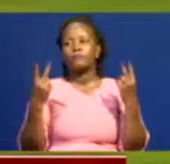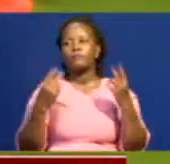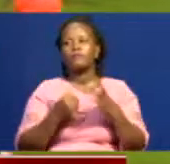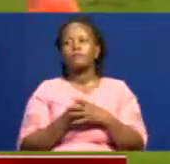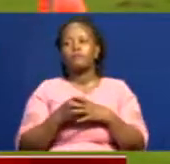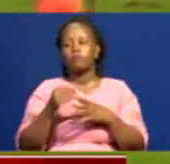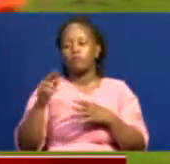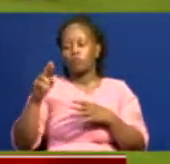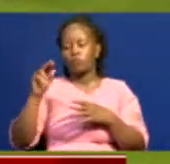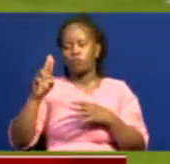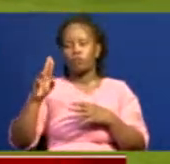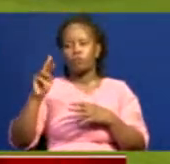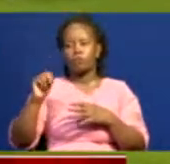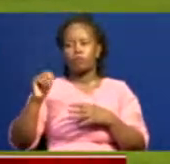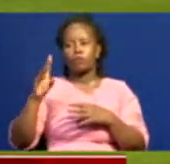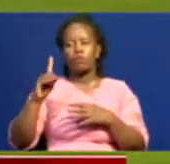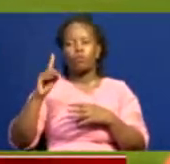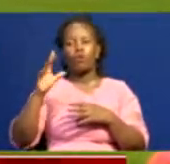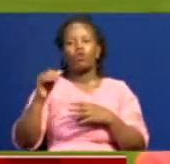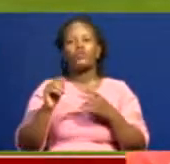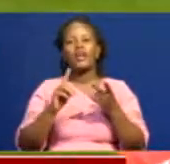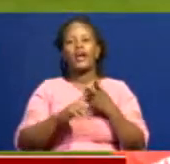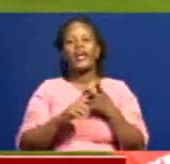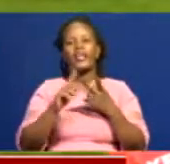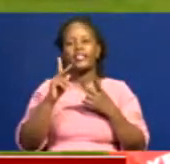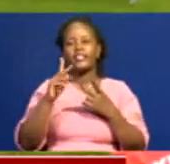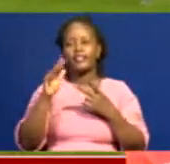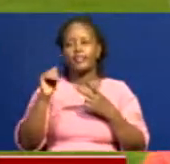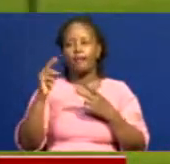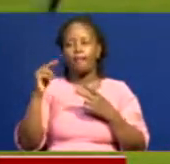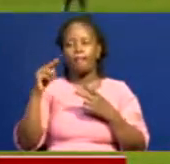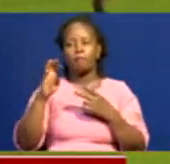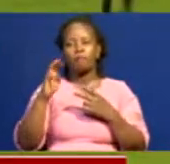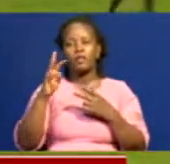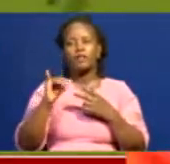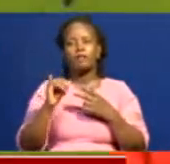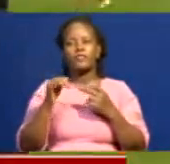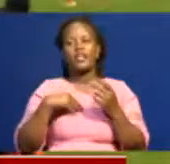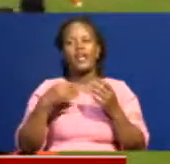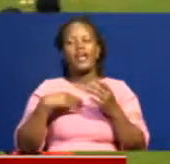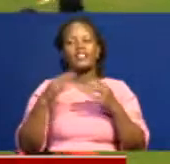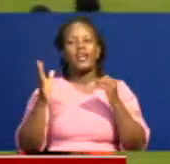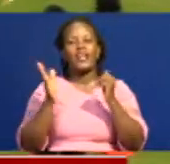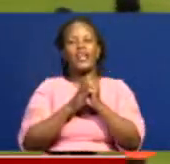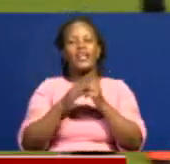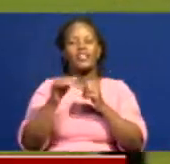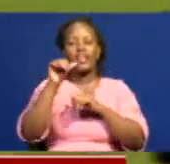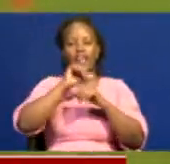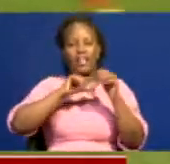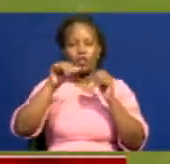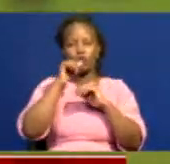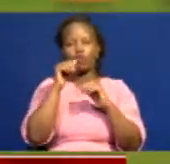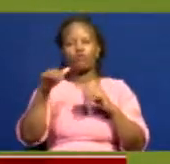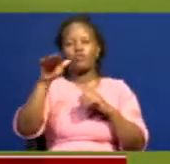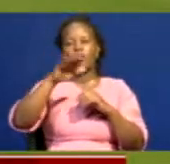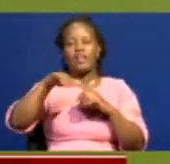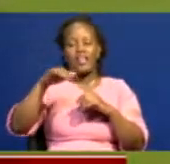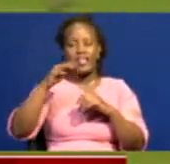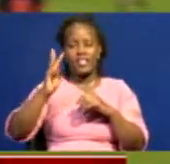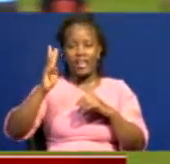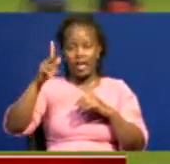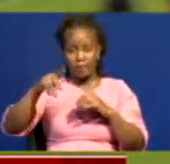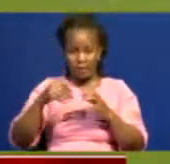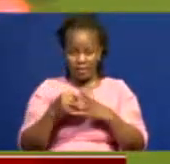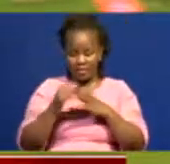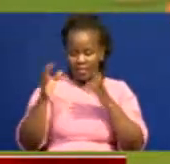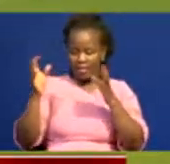Runda View and Kangemi Wazoefu were crowned champions of the 9th edition of the Team Wanyonyi Super Cup. Runda View won the girls' title after